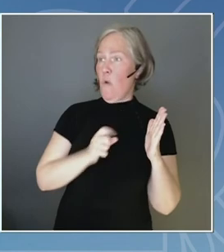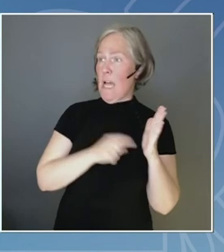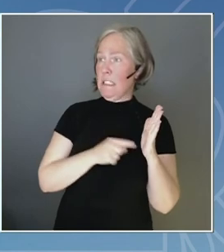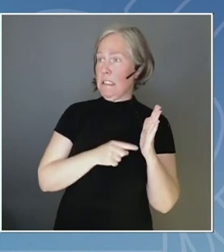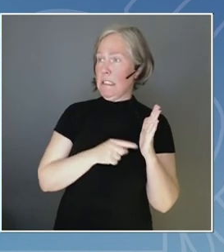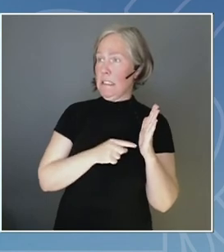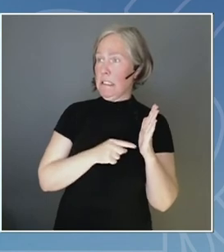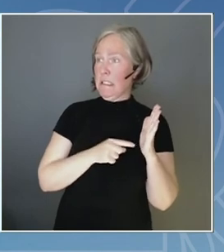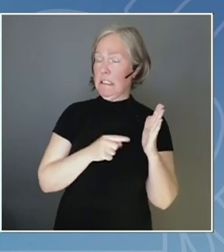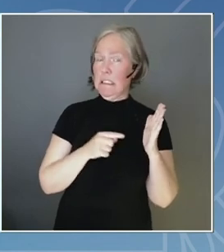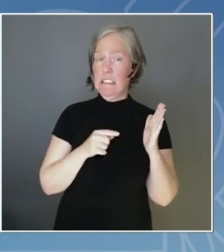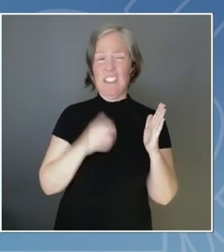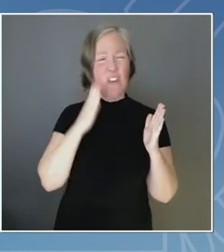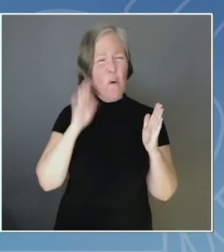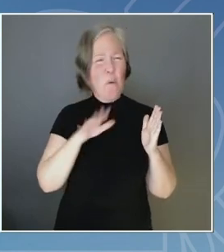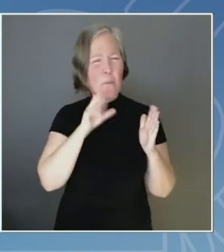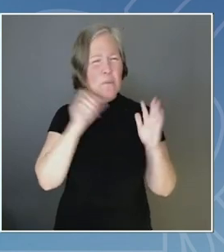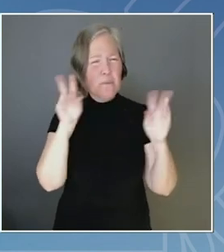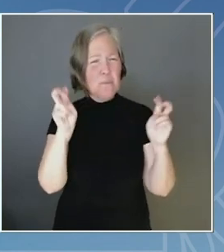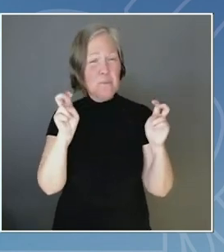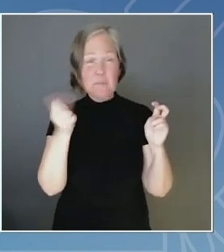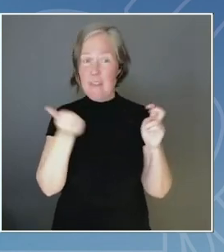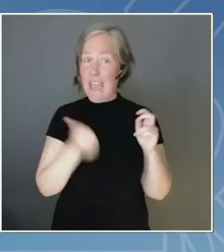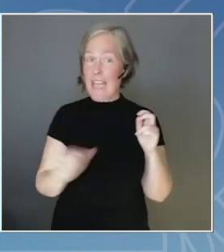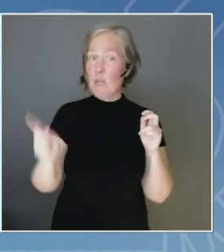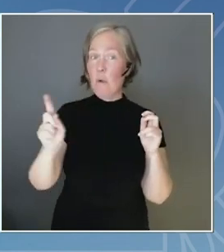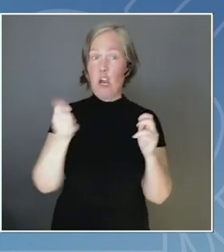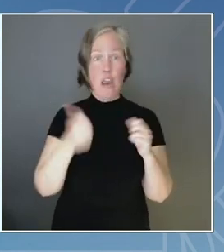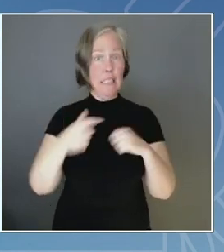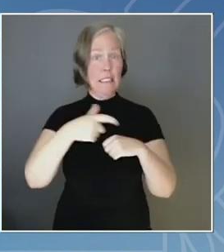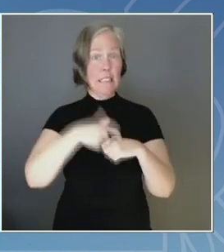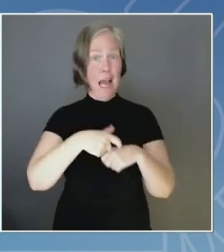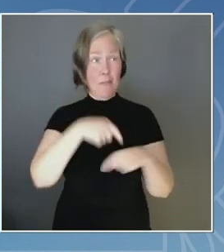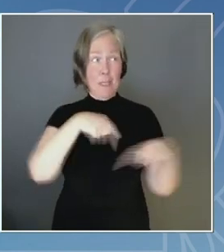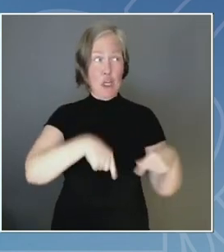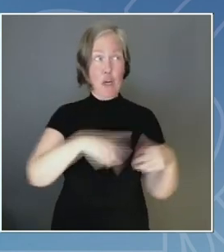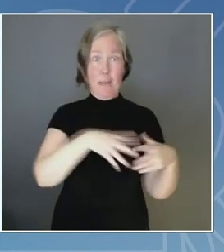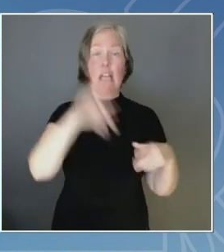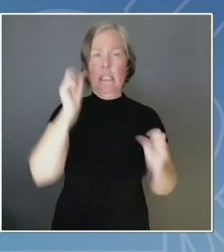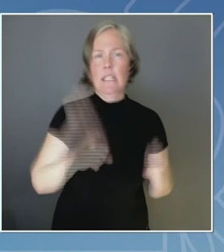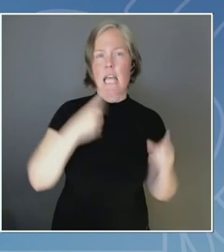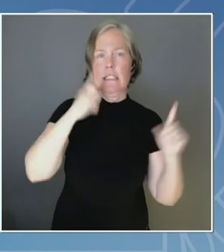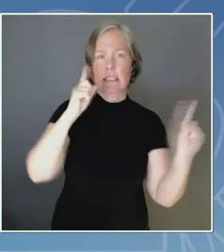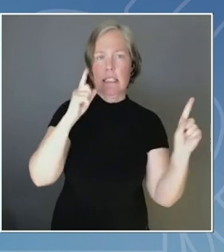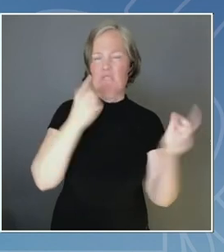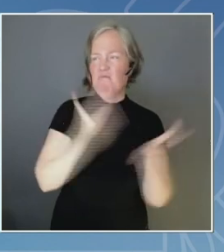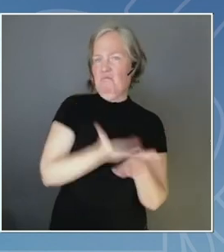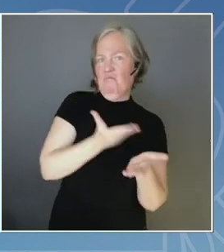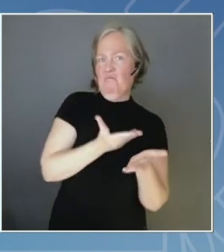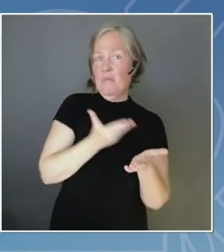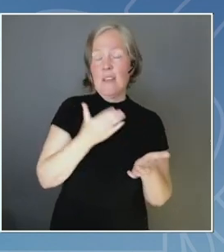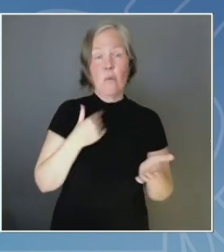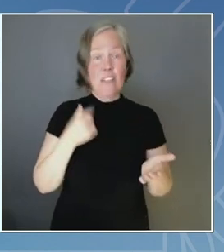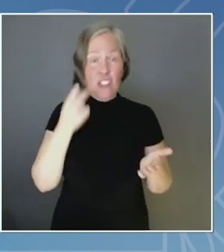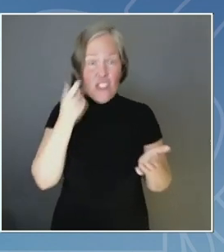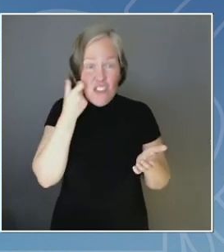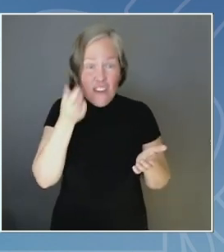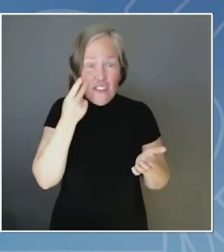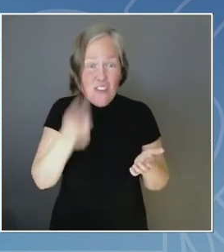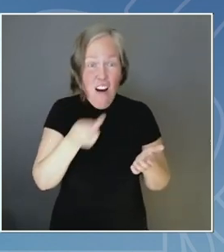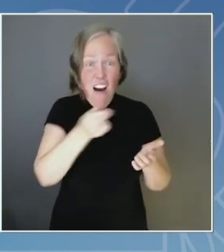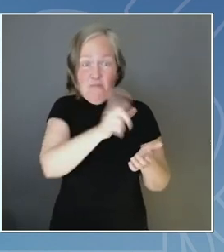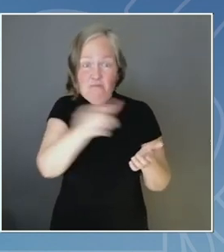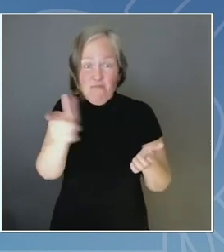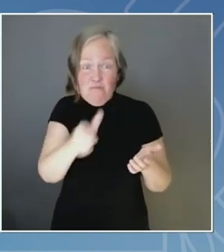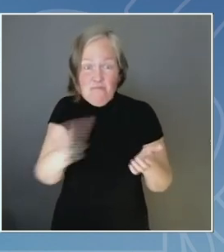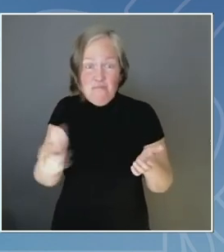anywhere, at any time, you can succeed. And, we've just heard these incredible stories from our distinguished panel